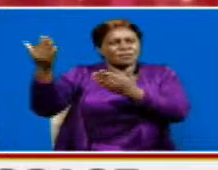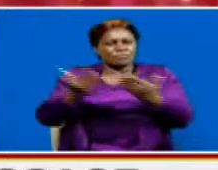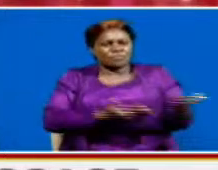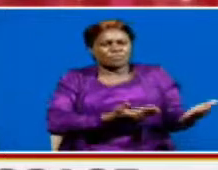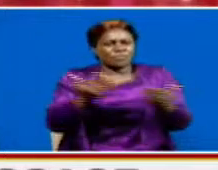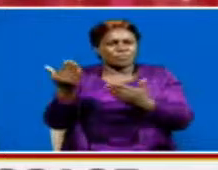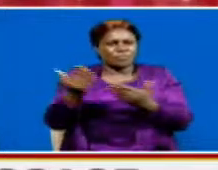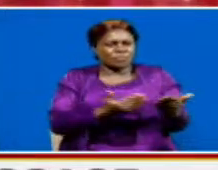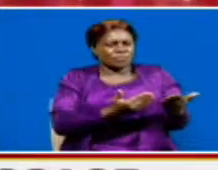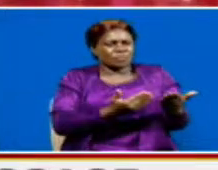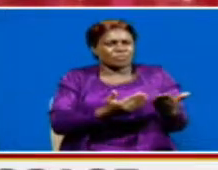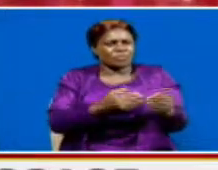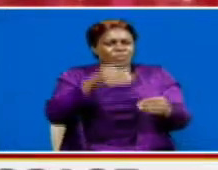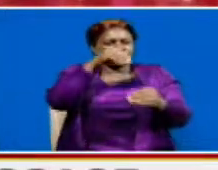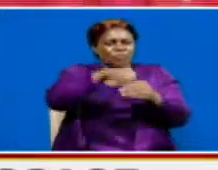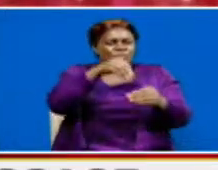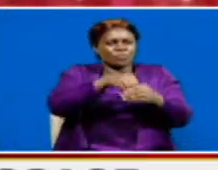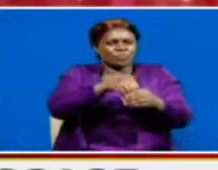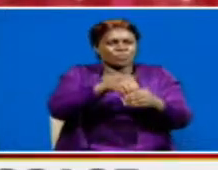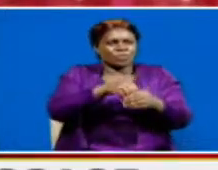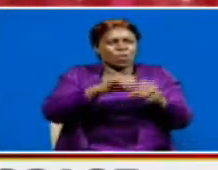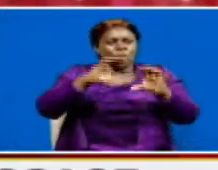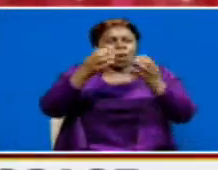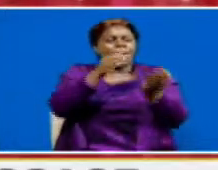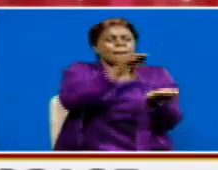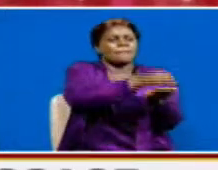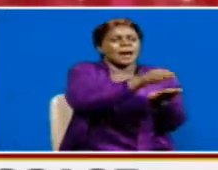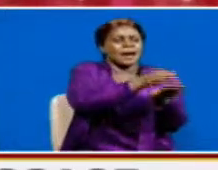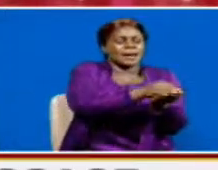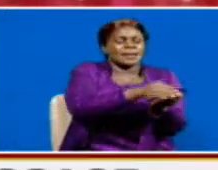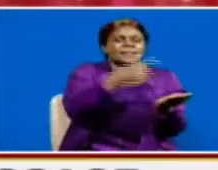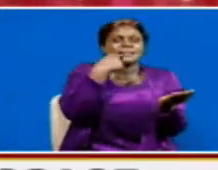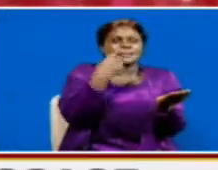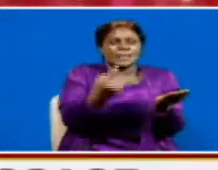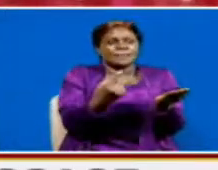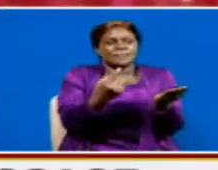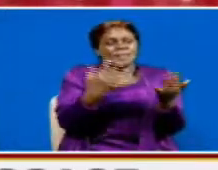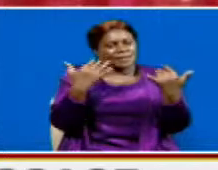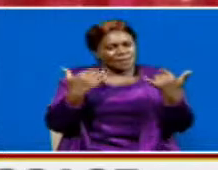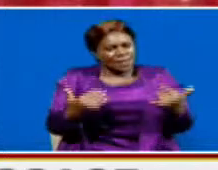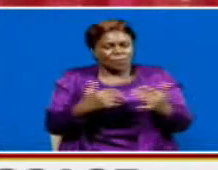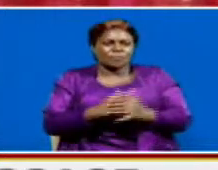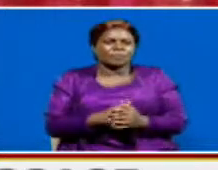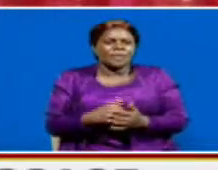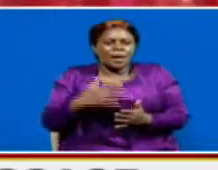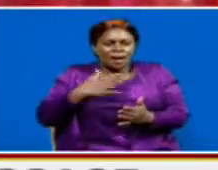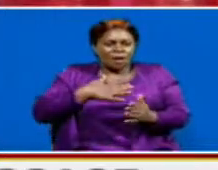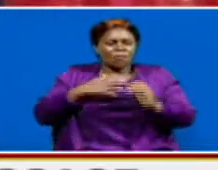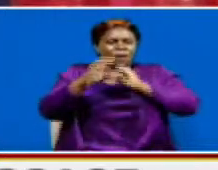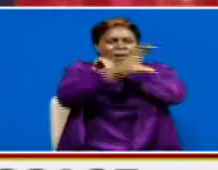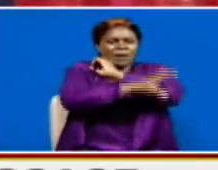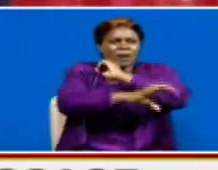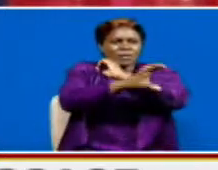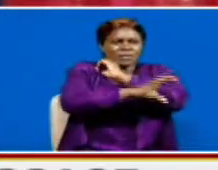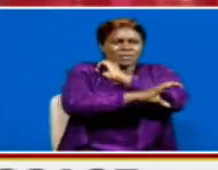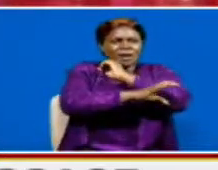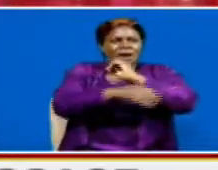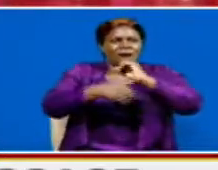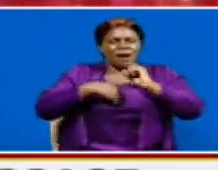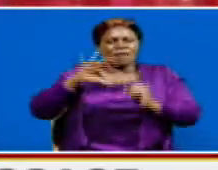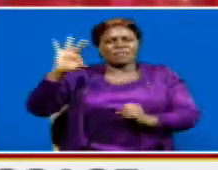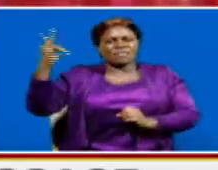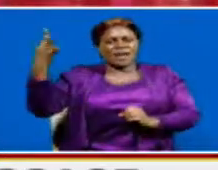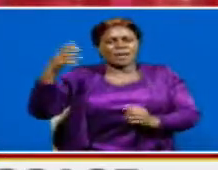of remittances, according to World Bank. Accordingly, our country holds the